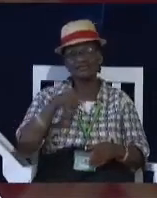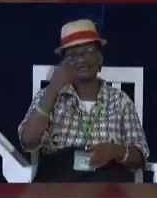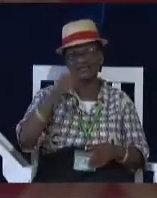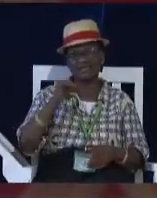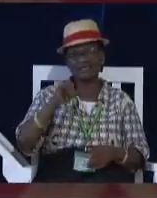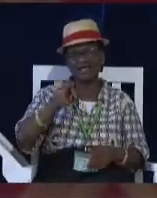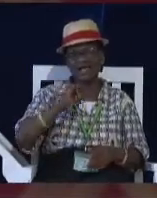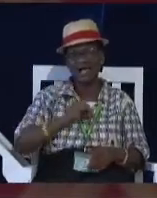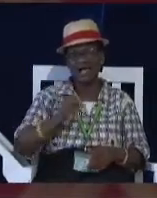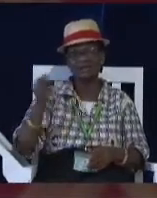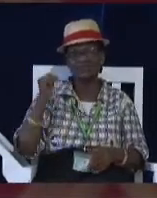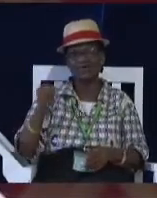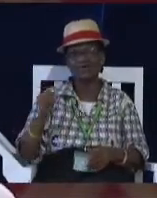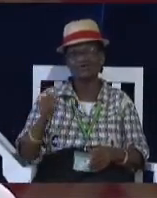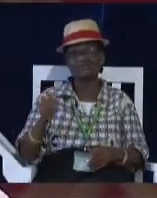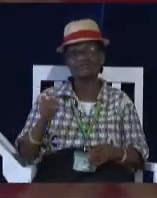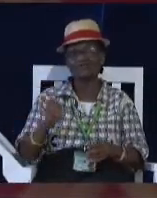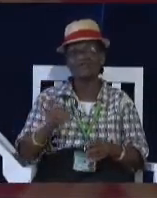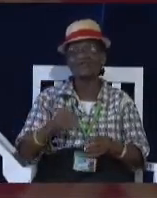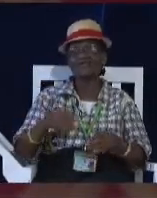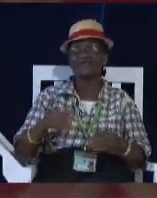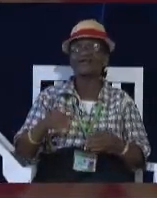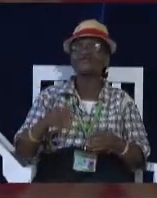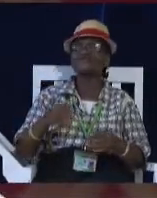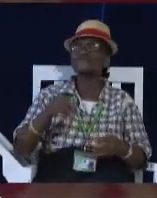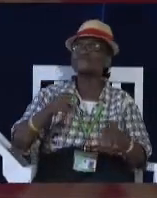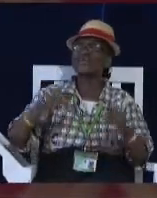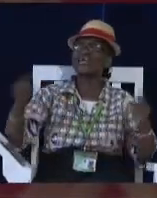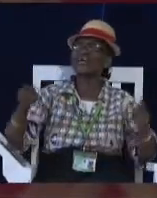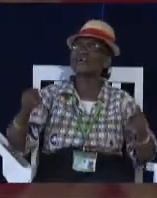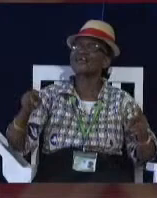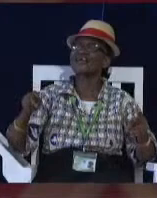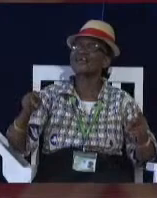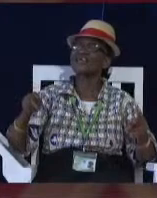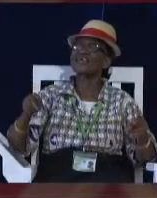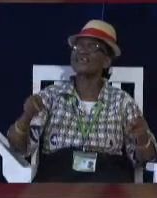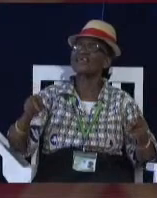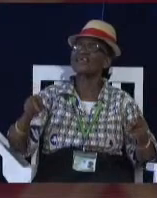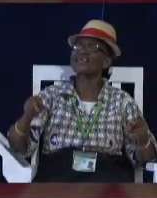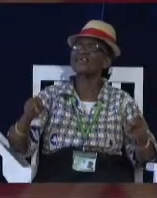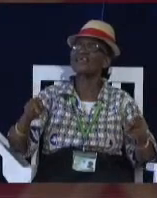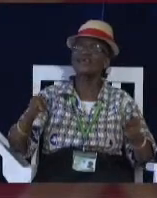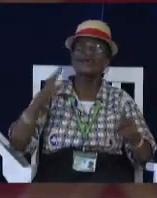was fearfully and wonderfully made.